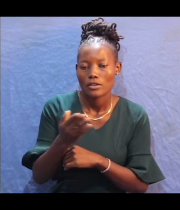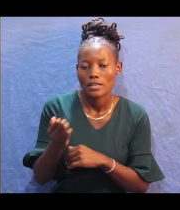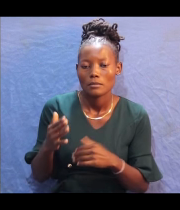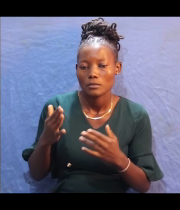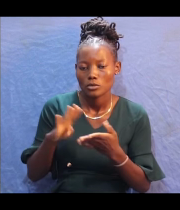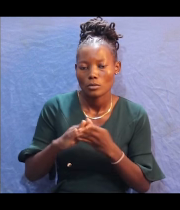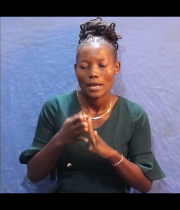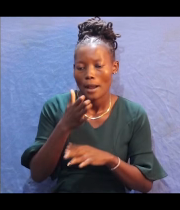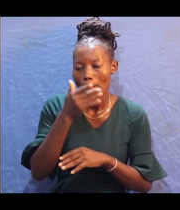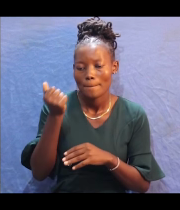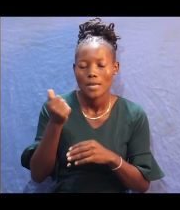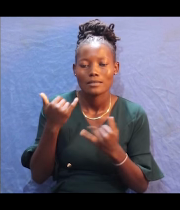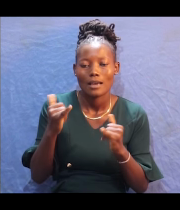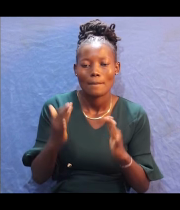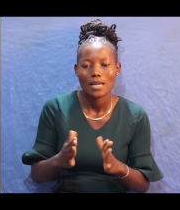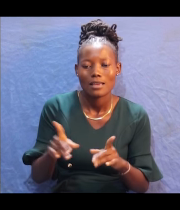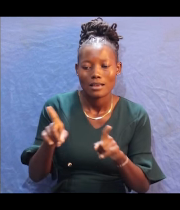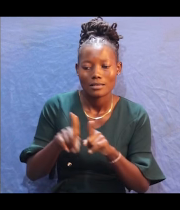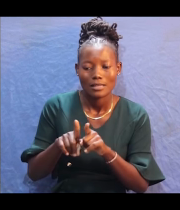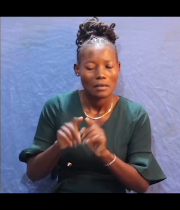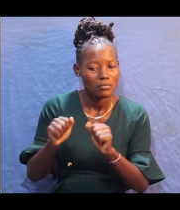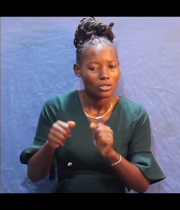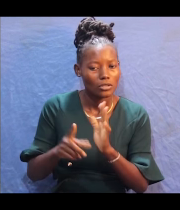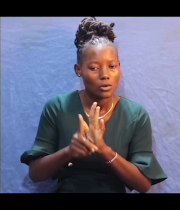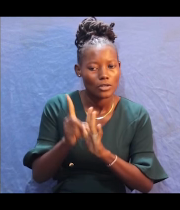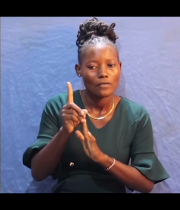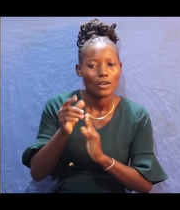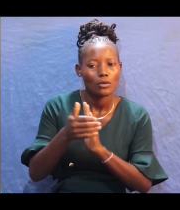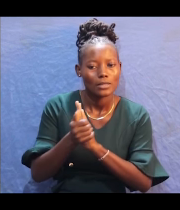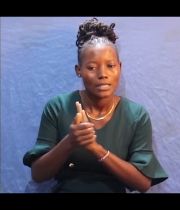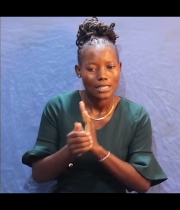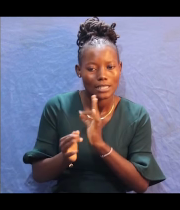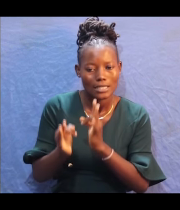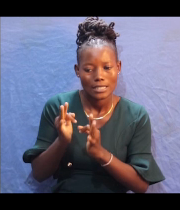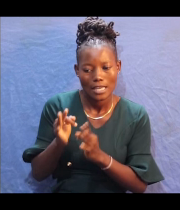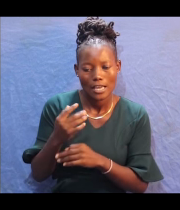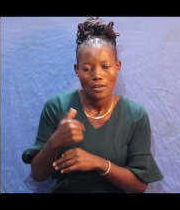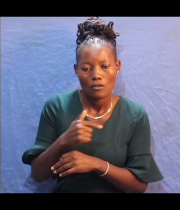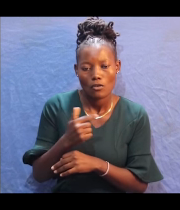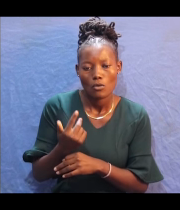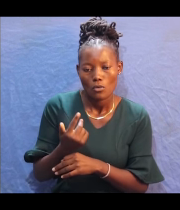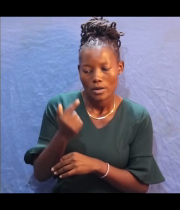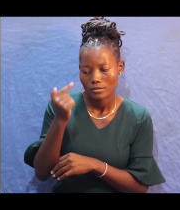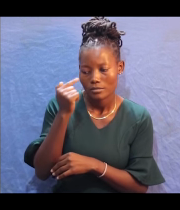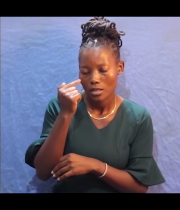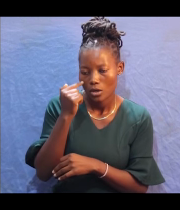players. But we can develop these skills if we take a step back, we